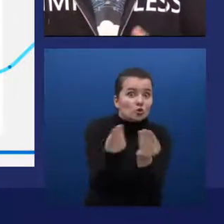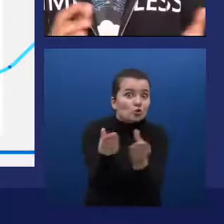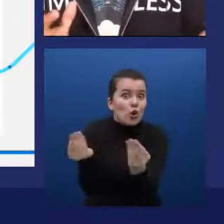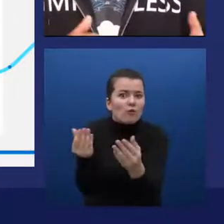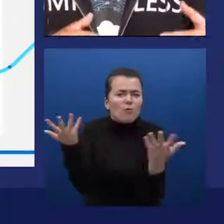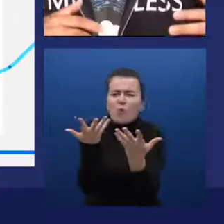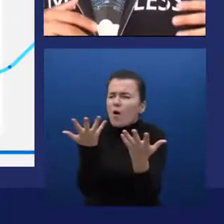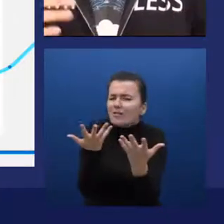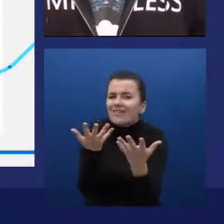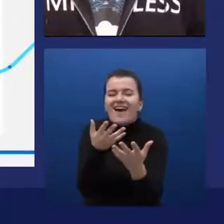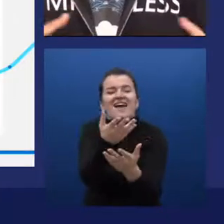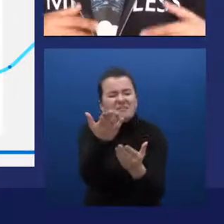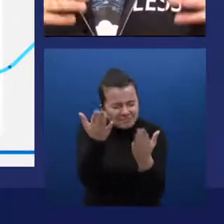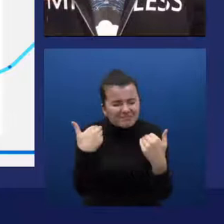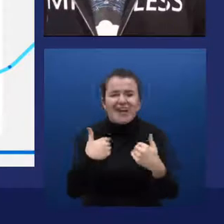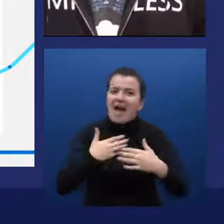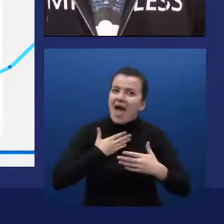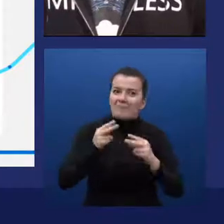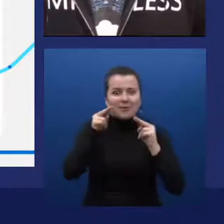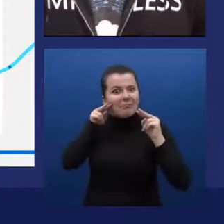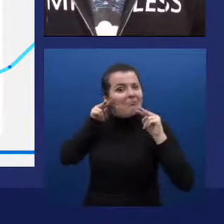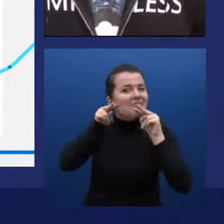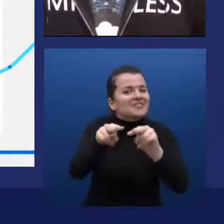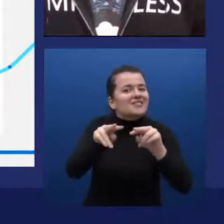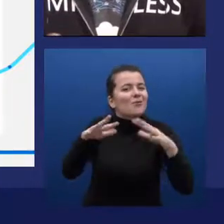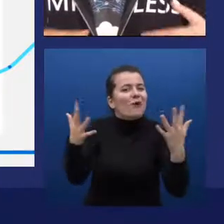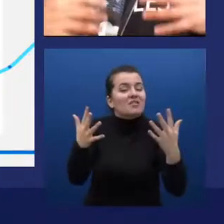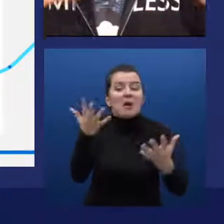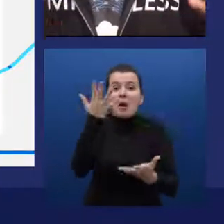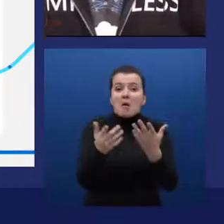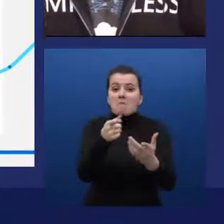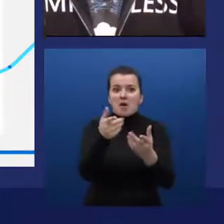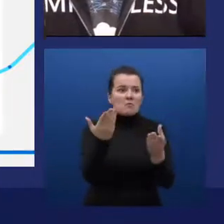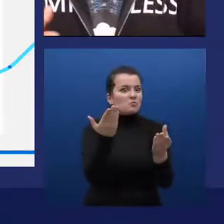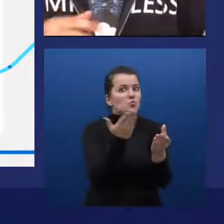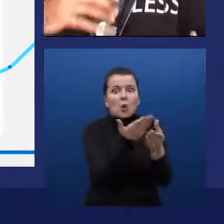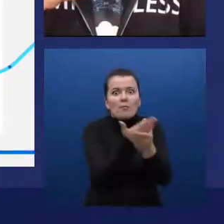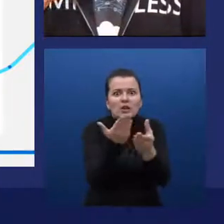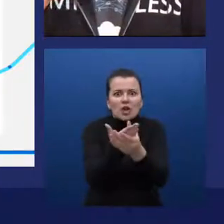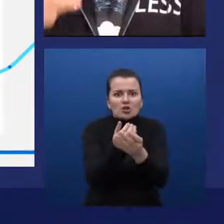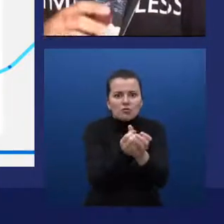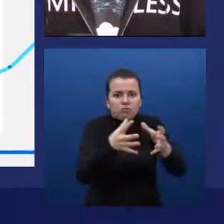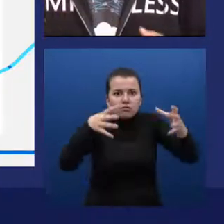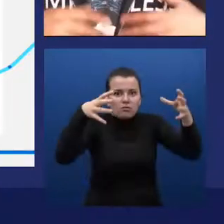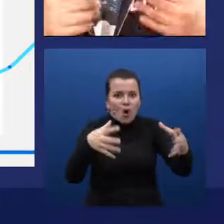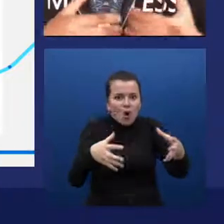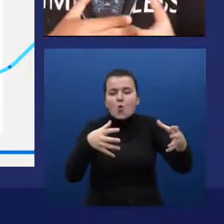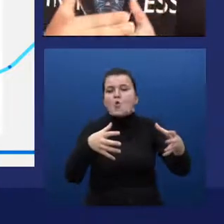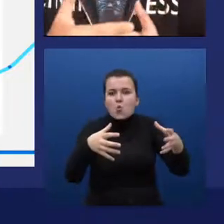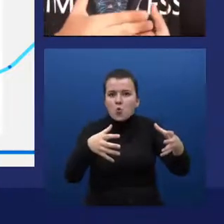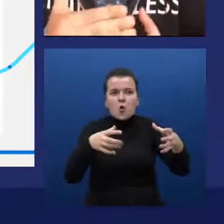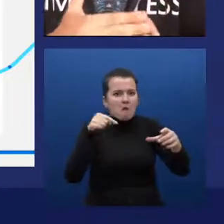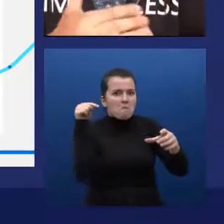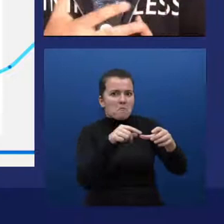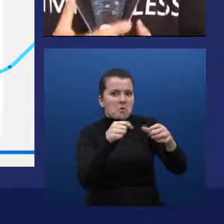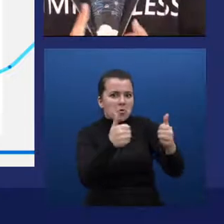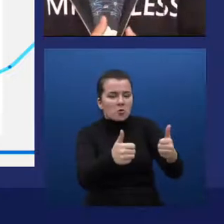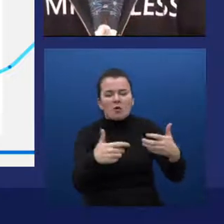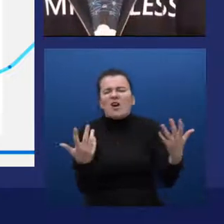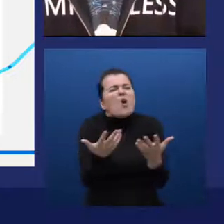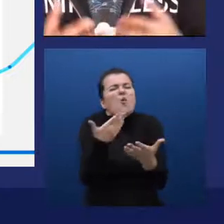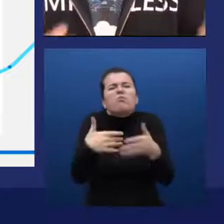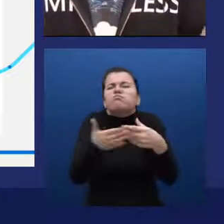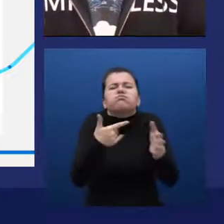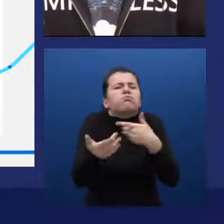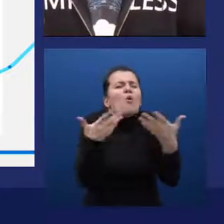resources to you in regards to upskilling or documentation or what have you, in regards to trying to achieve what you're